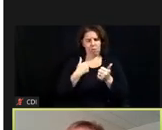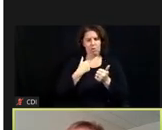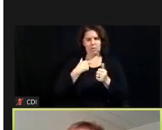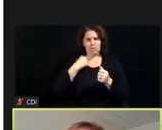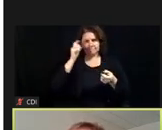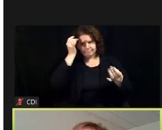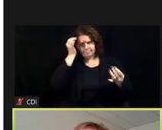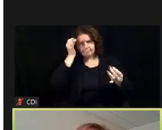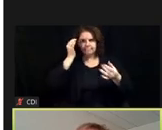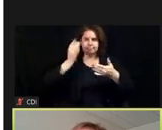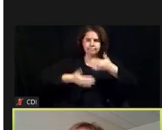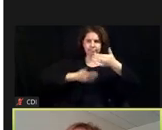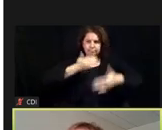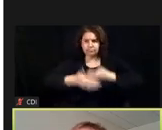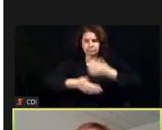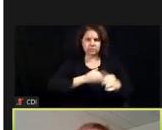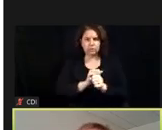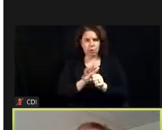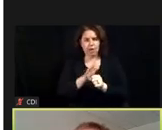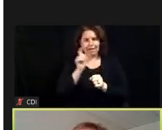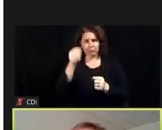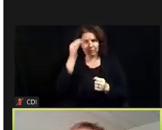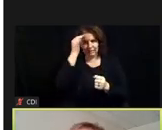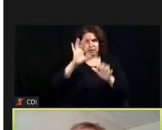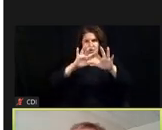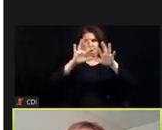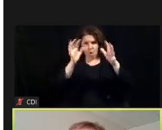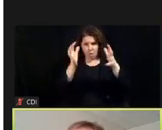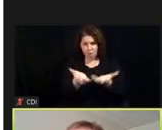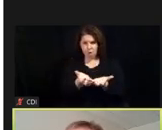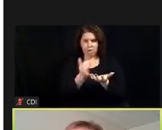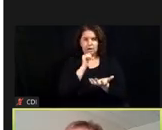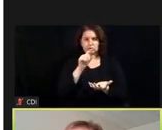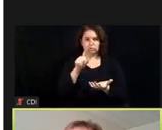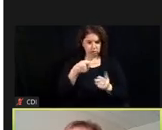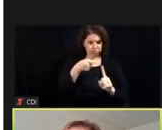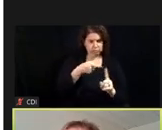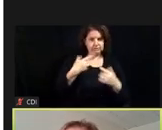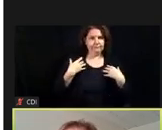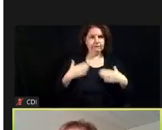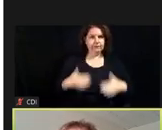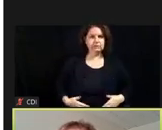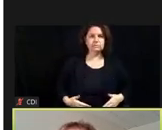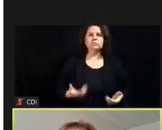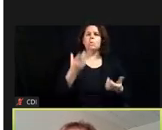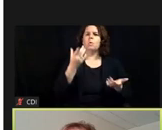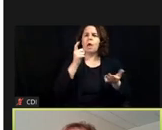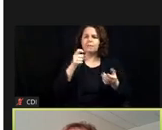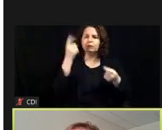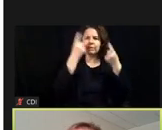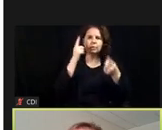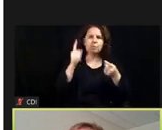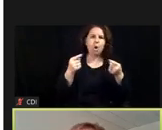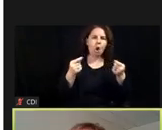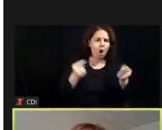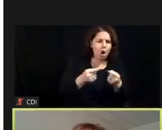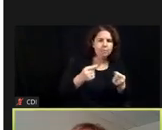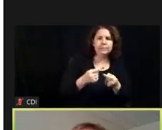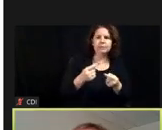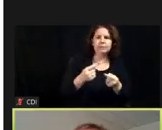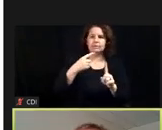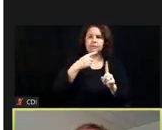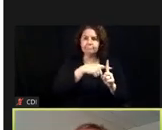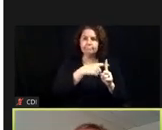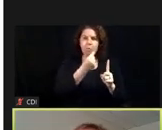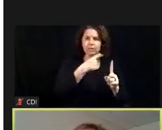continuously balancing risks, harms, benefits across a variety of domains, both in terms of infection control, but also